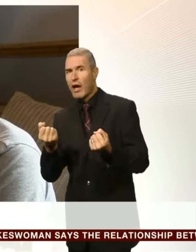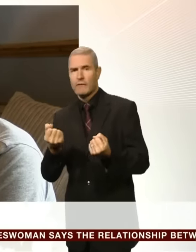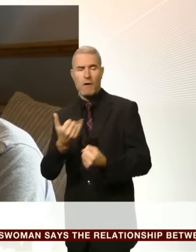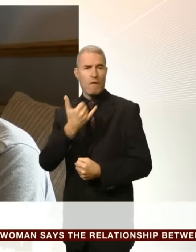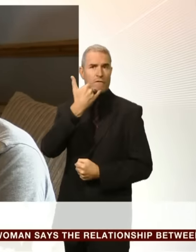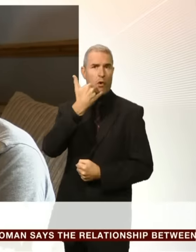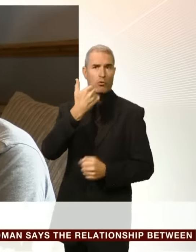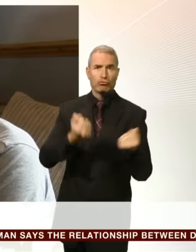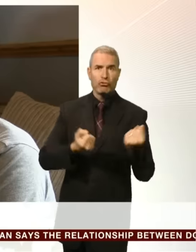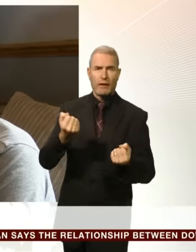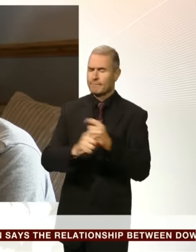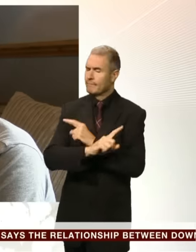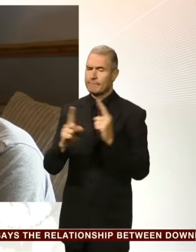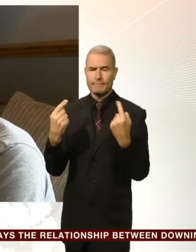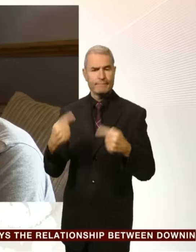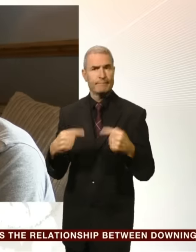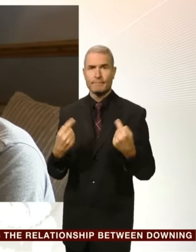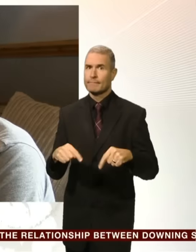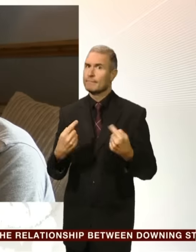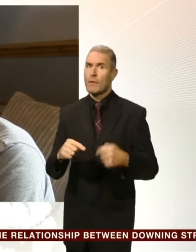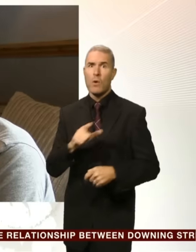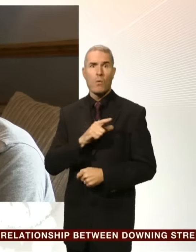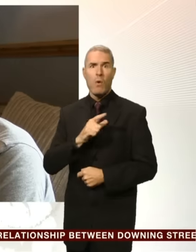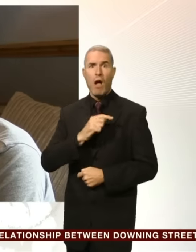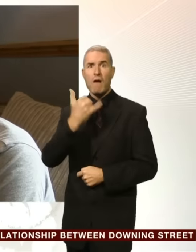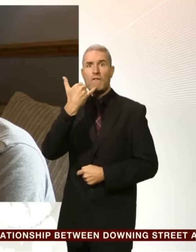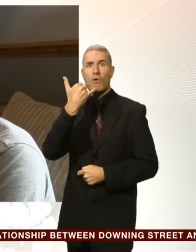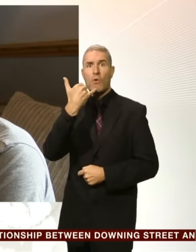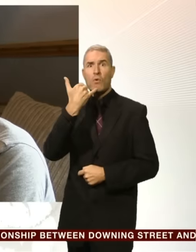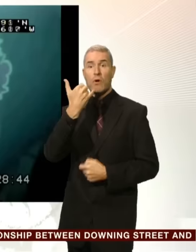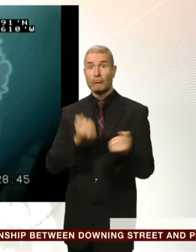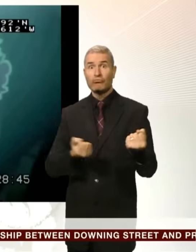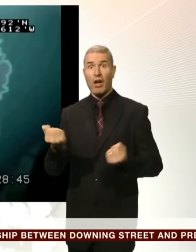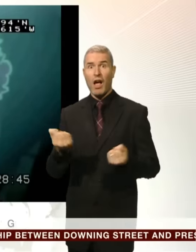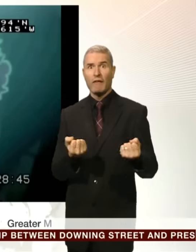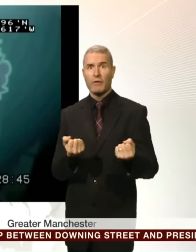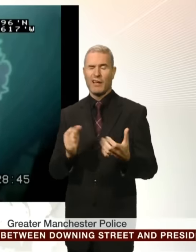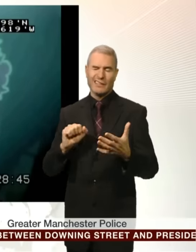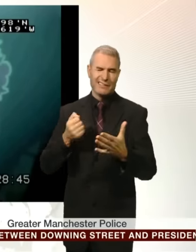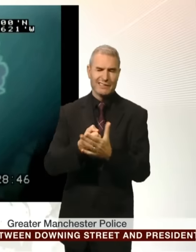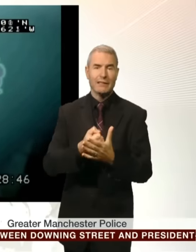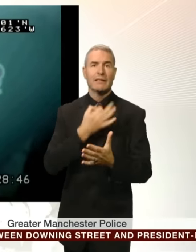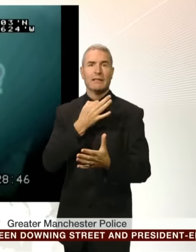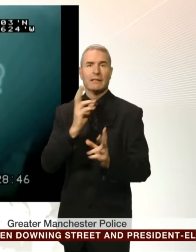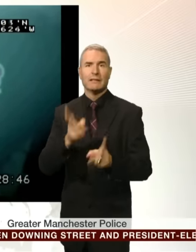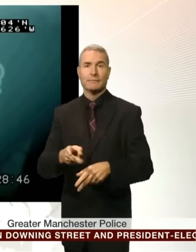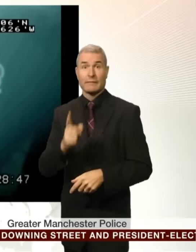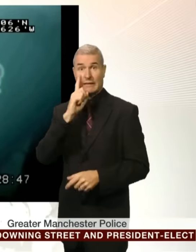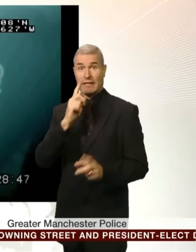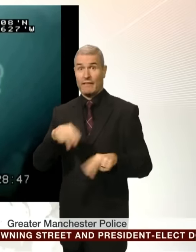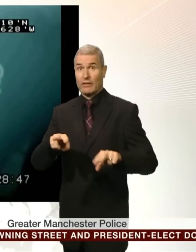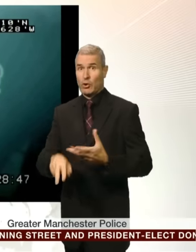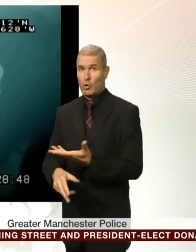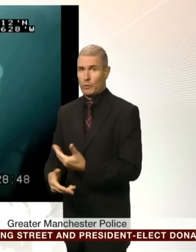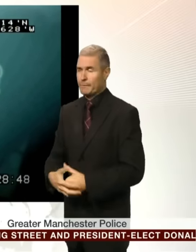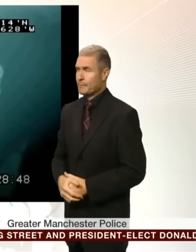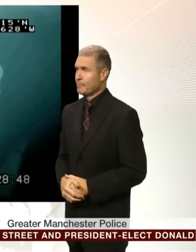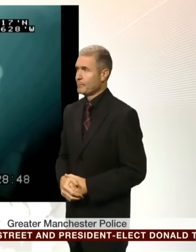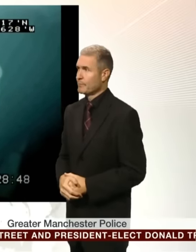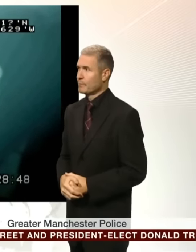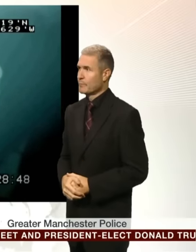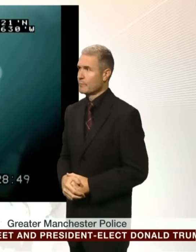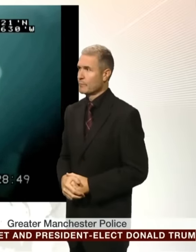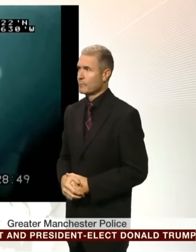effects of mobile phone use and drink driving, the results are the same. It kills people. Police have released this video showing drivers